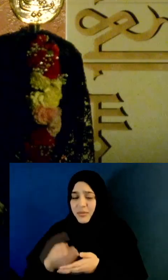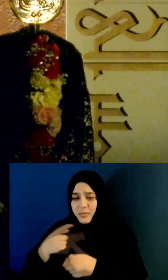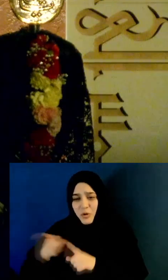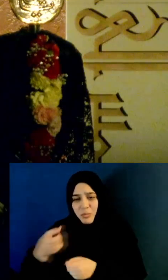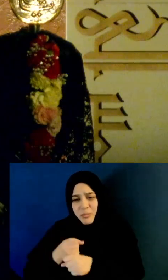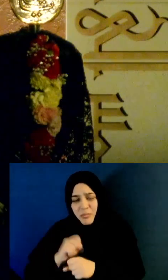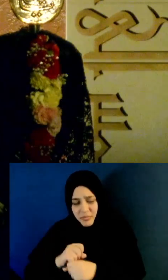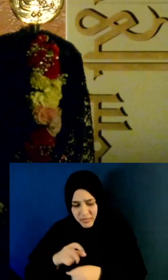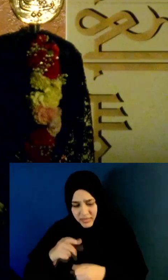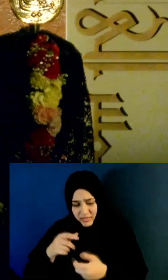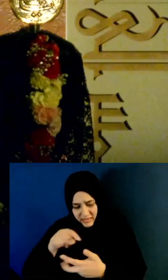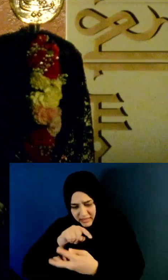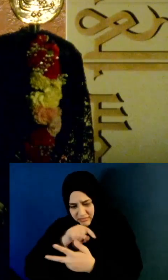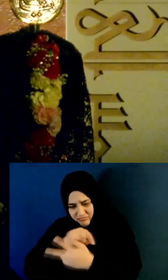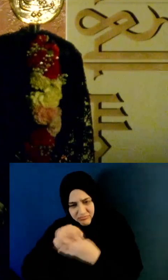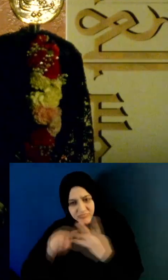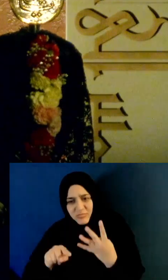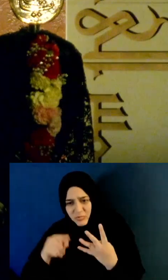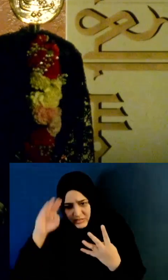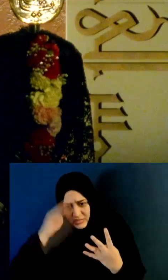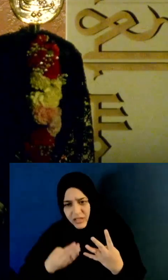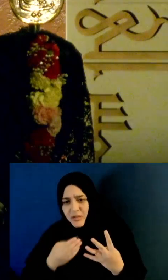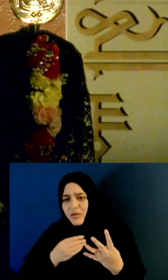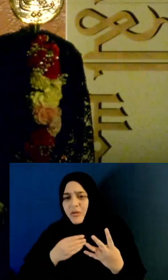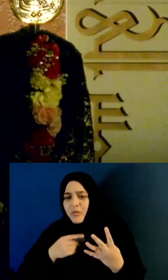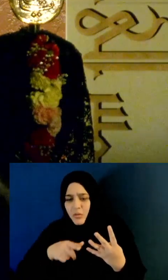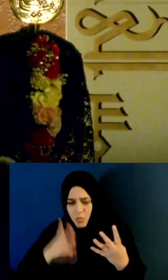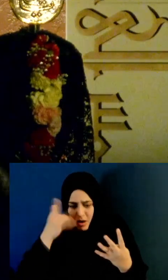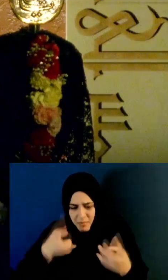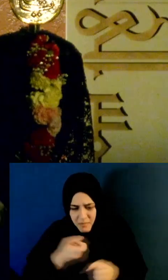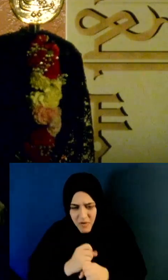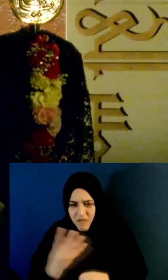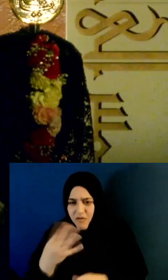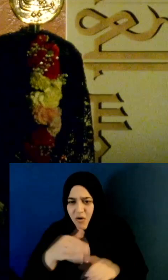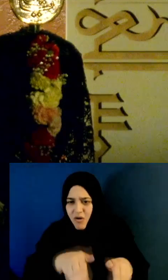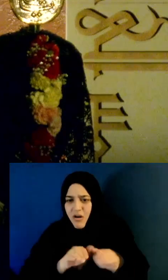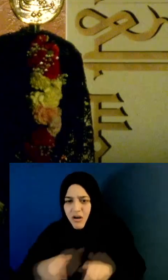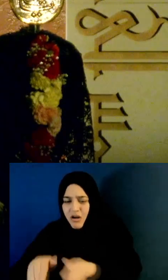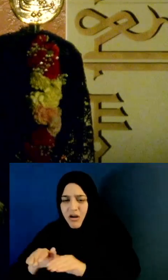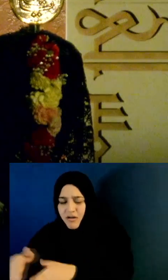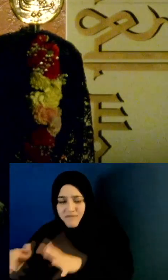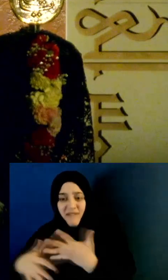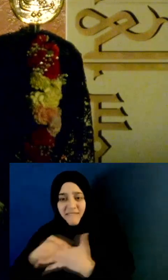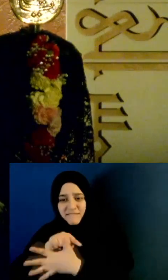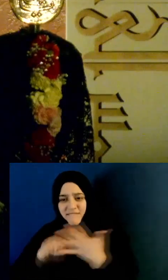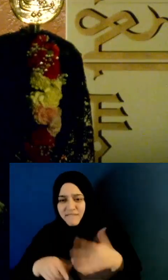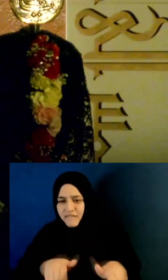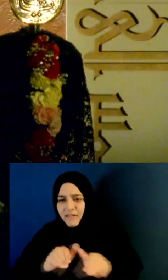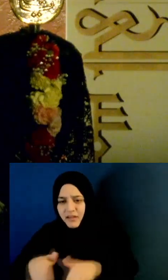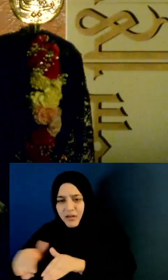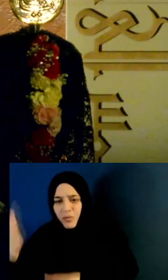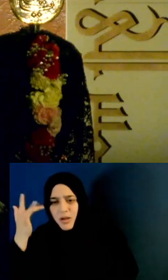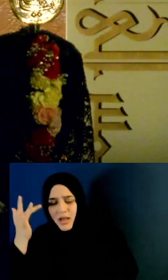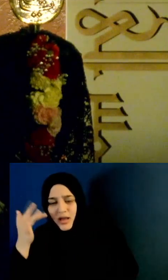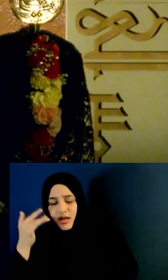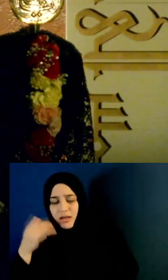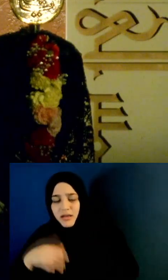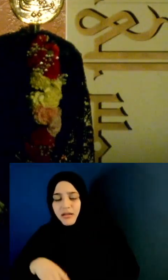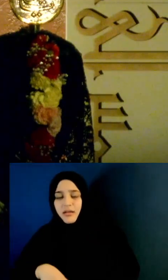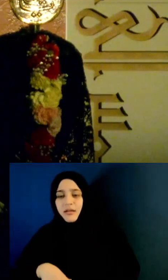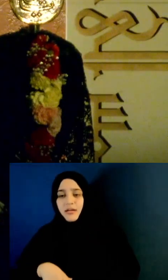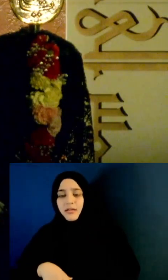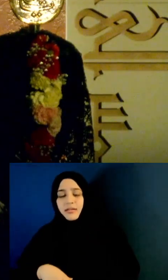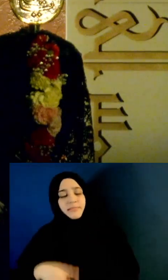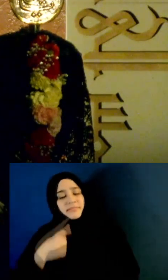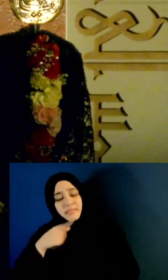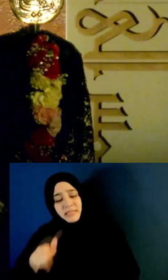is my son, Abu Abdullah. Allahu Akbar. The 5th one is my son, Abu